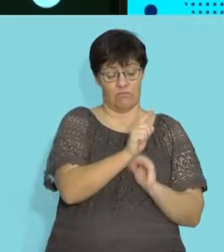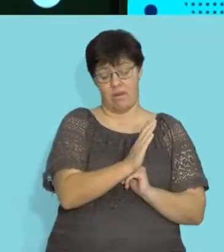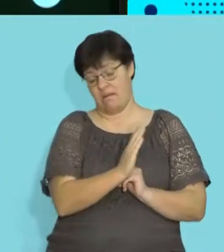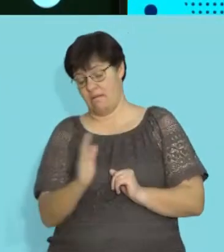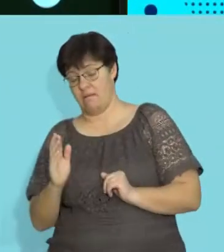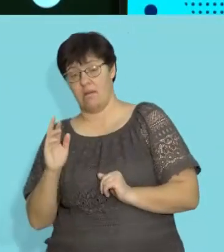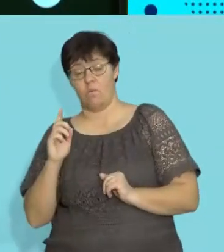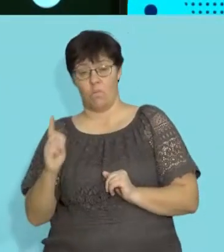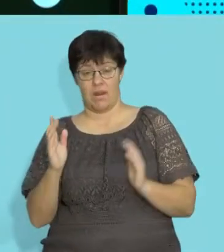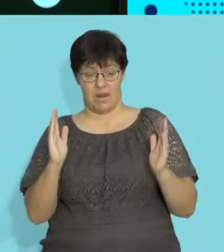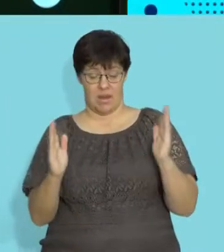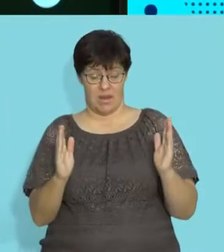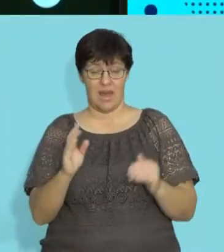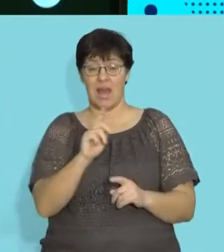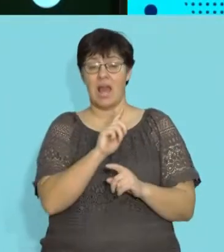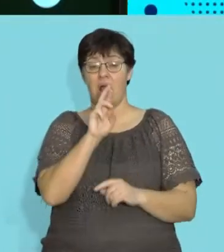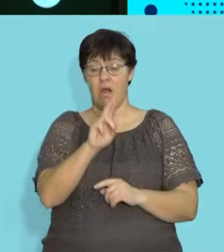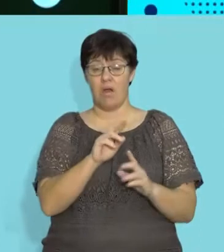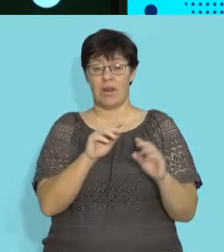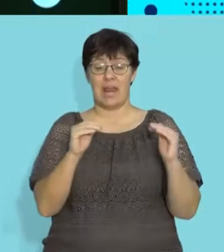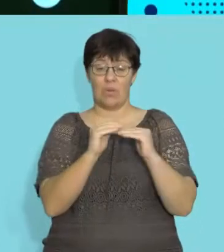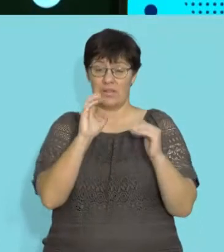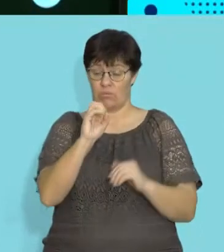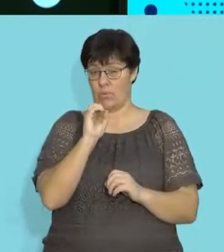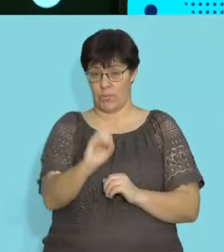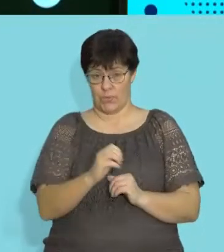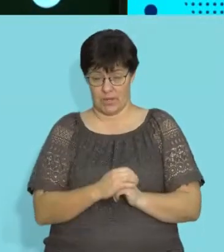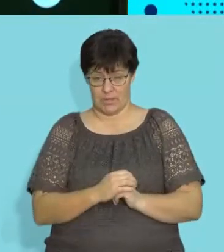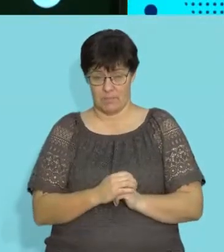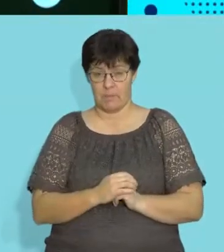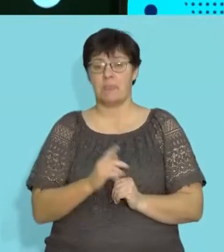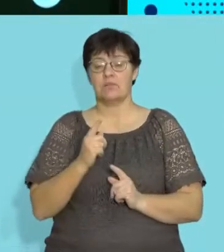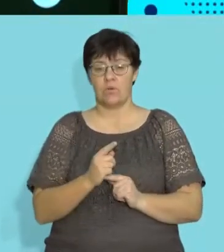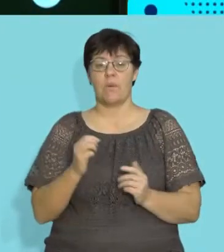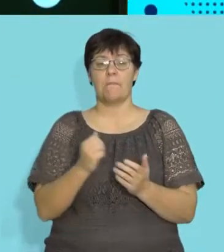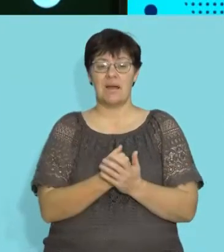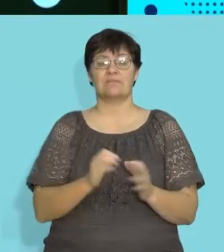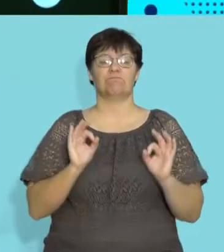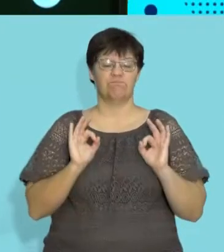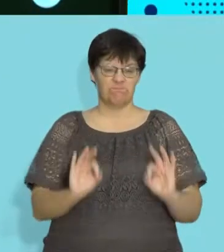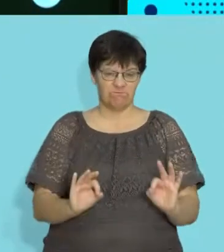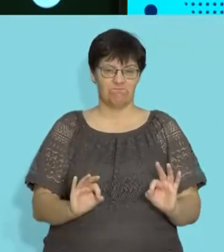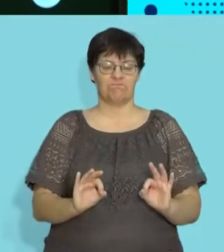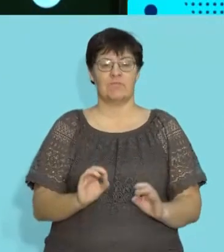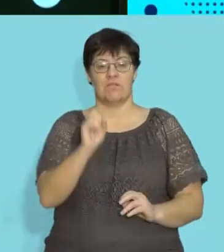1, and when the ratio is not equal to 0. So the ratio has to be a proper fraction